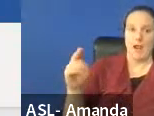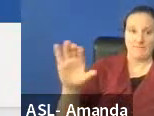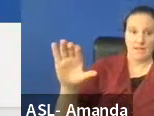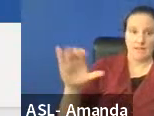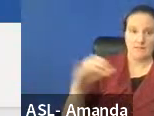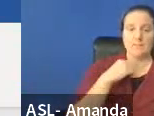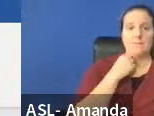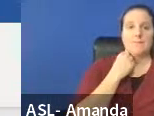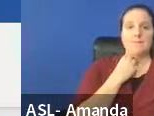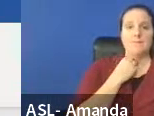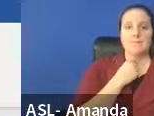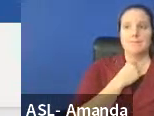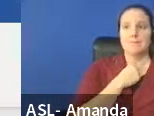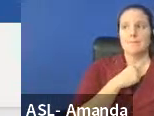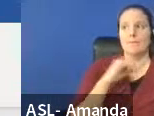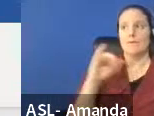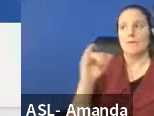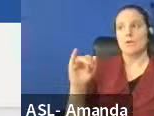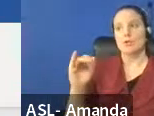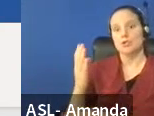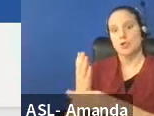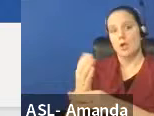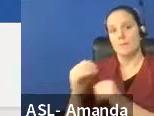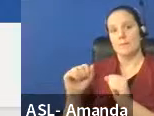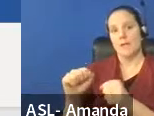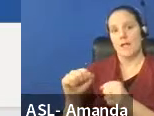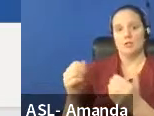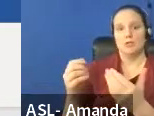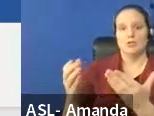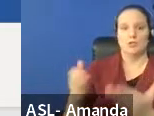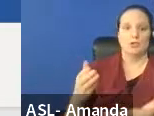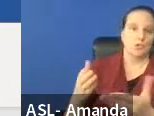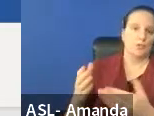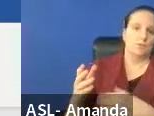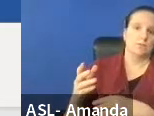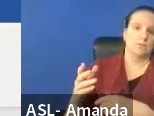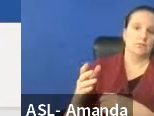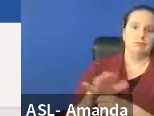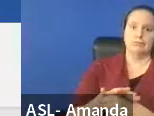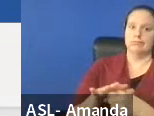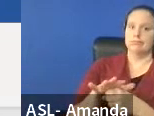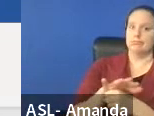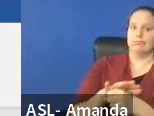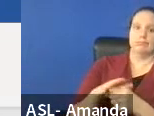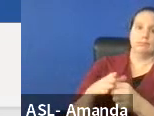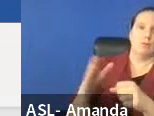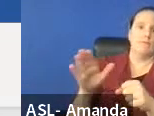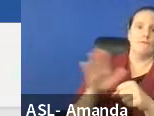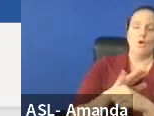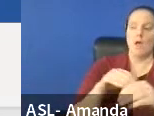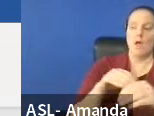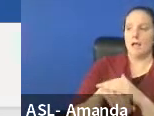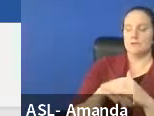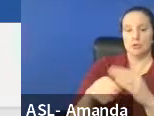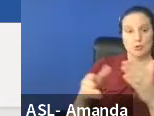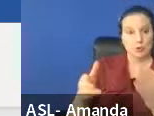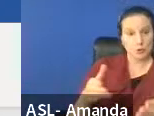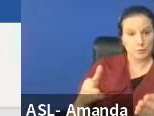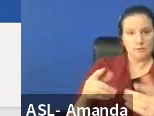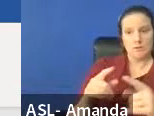And jobs can kind of serve as a proxy for overall access to services and such.